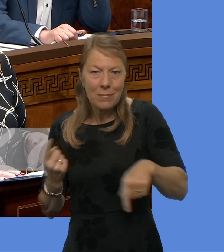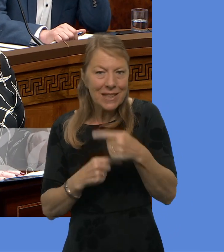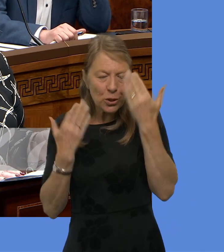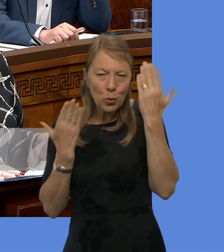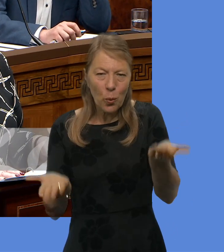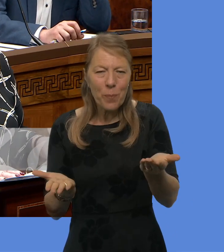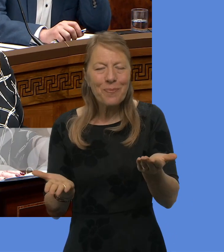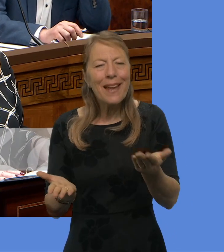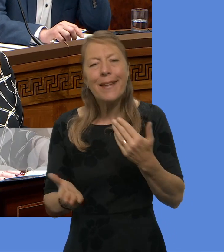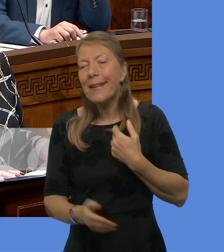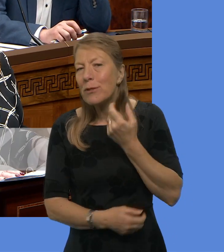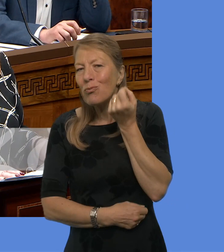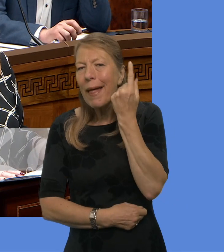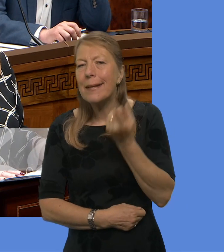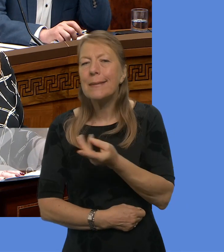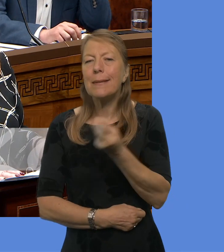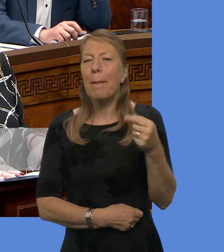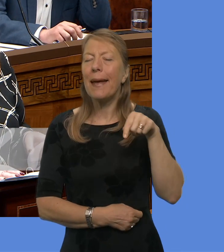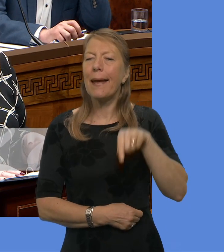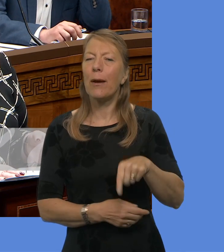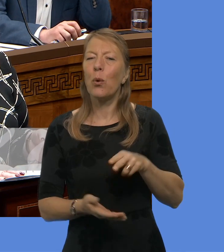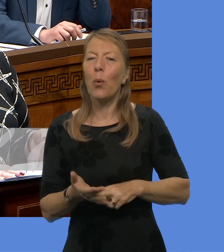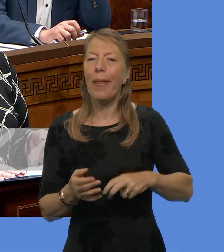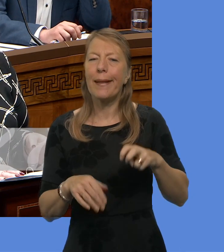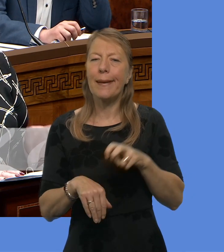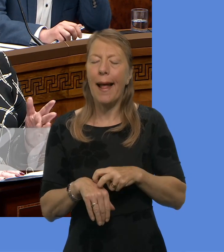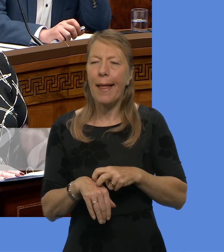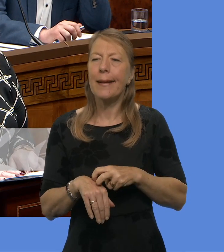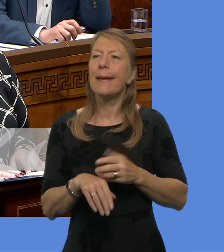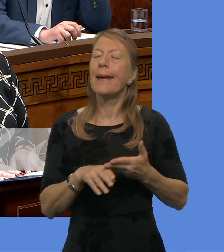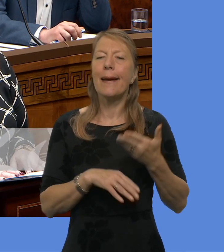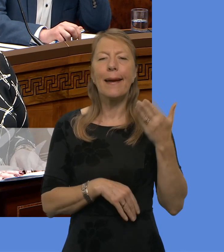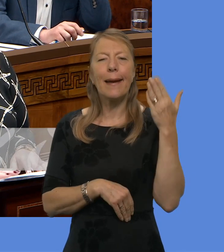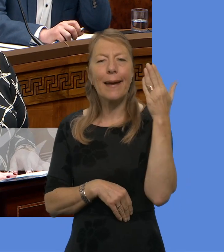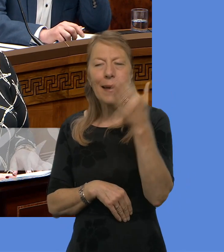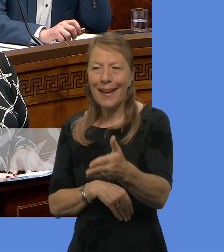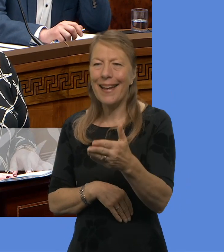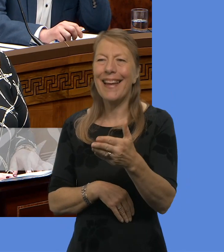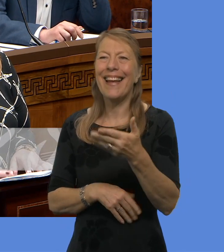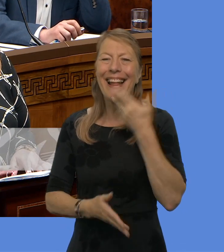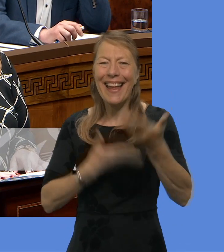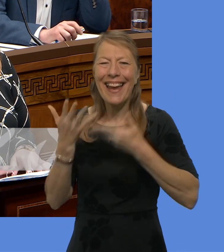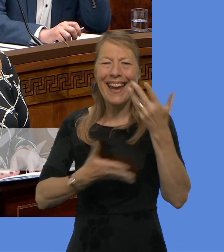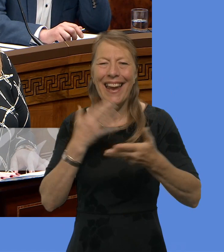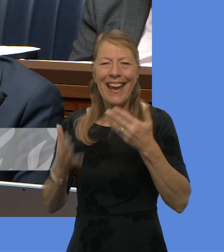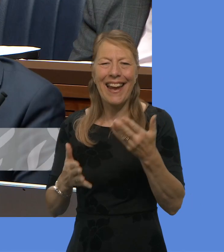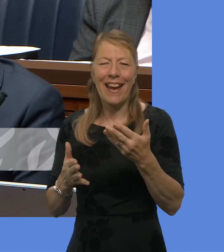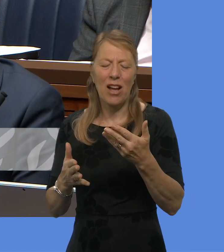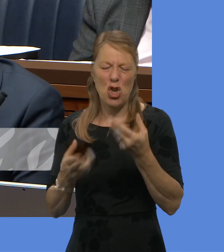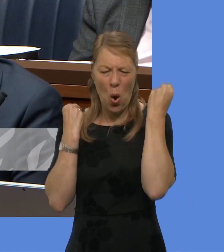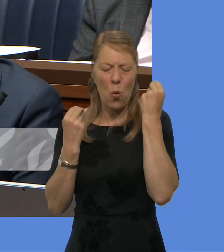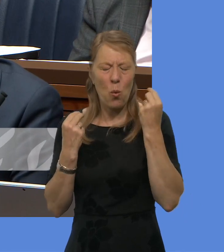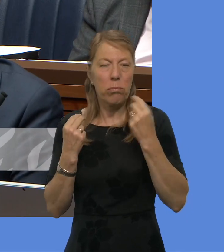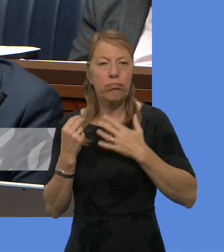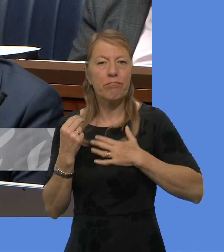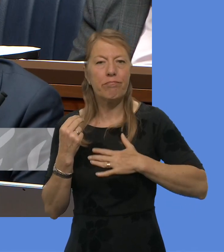of the justice system, given the false information that was produced by Horizon, that they may not wish to come forward and reopen that can of worms